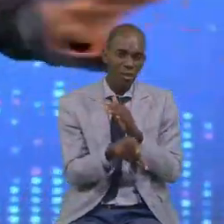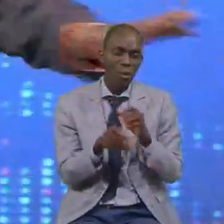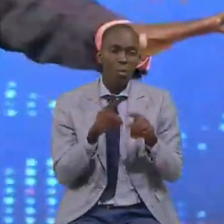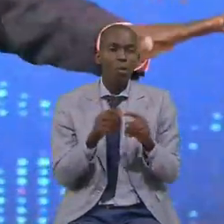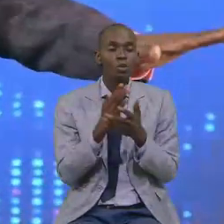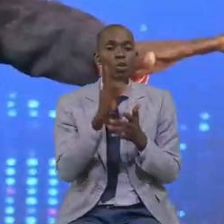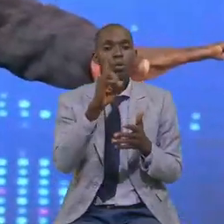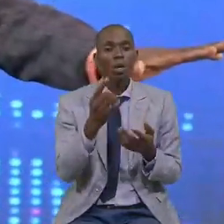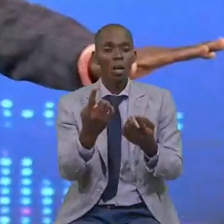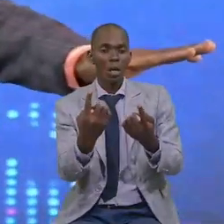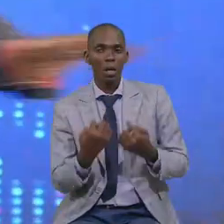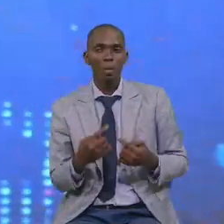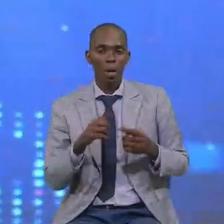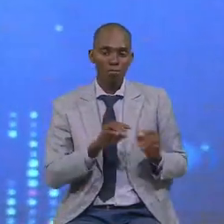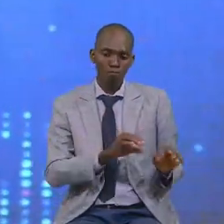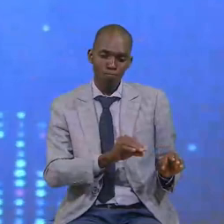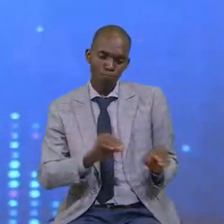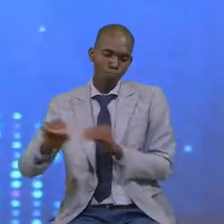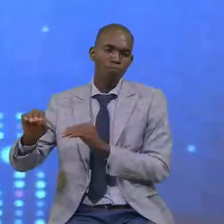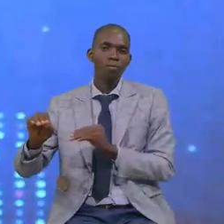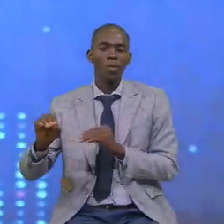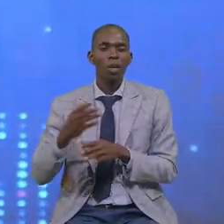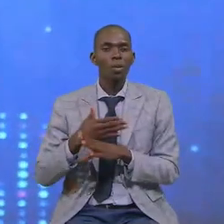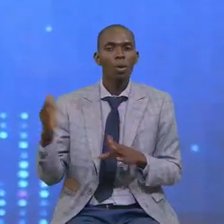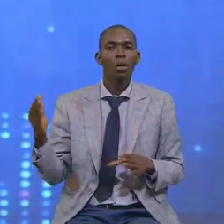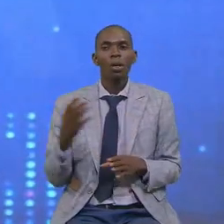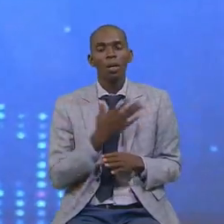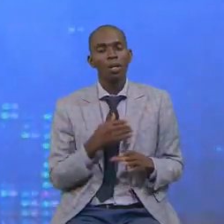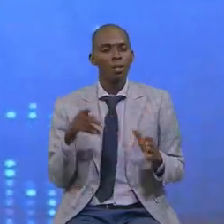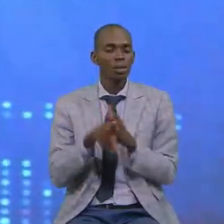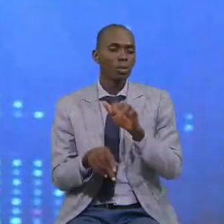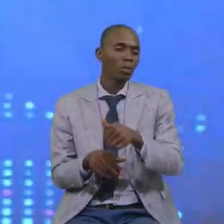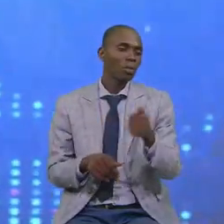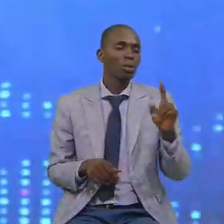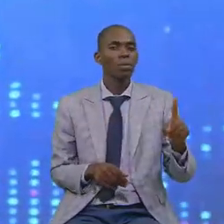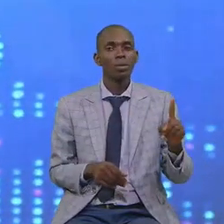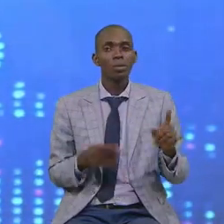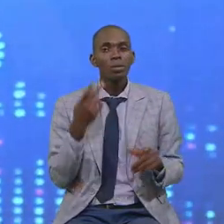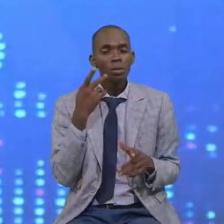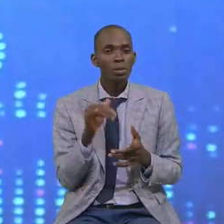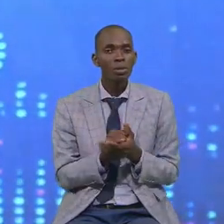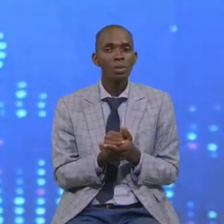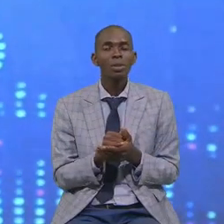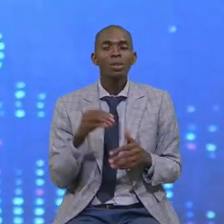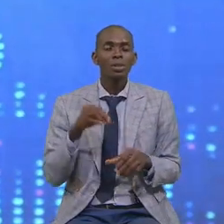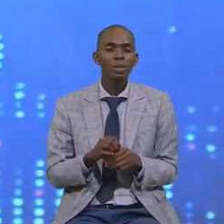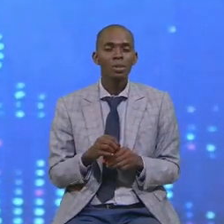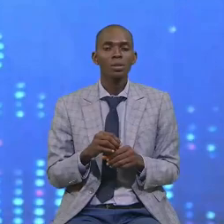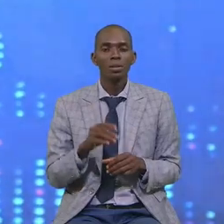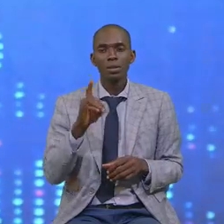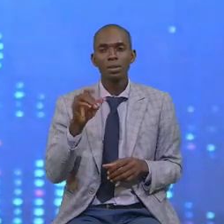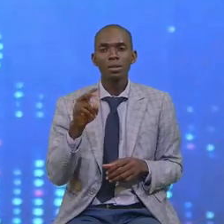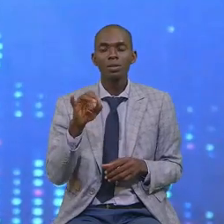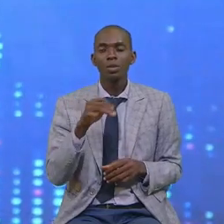and pushed him away and killed that other one. You see, in his older days, he